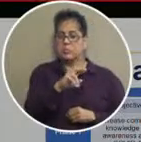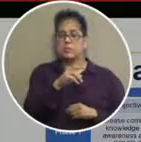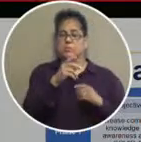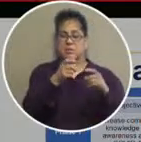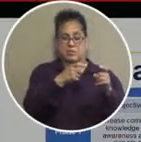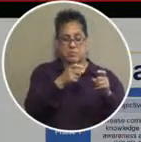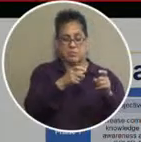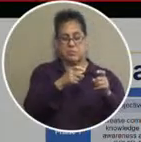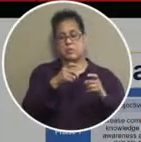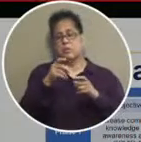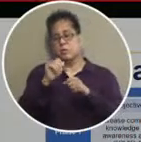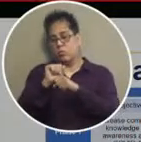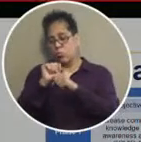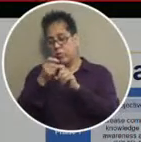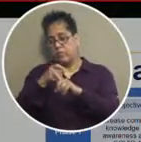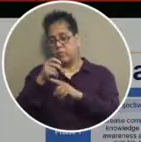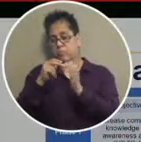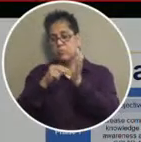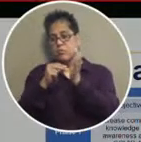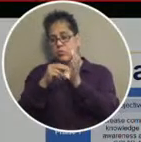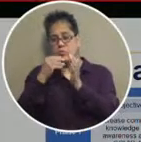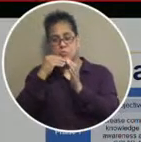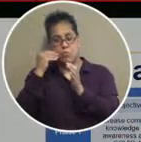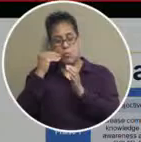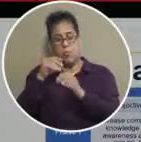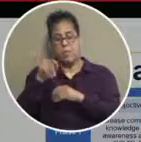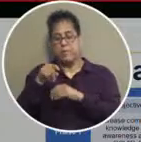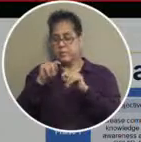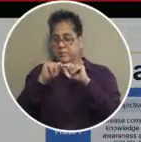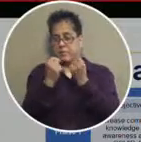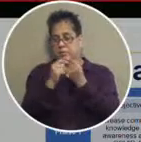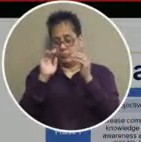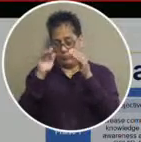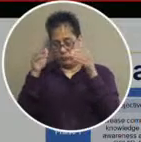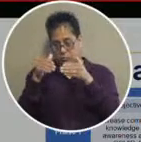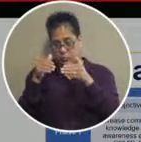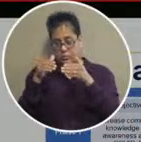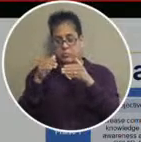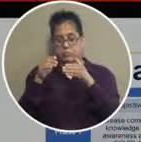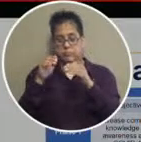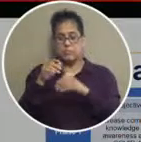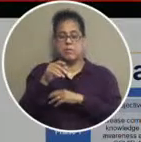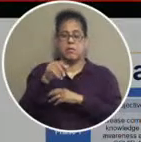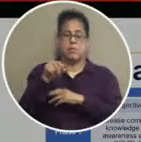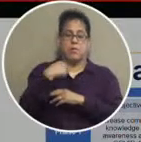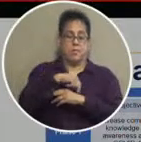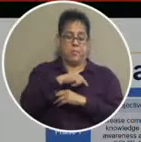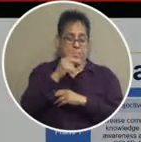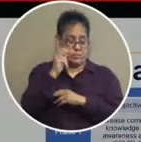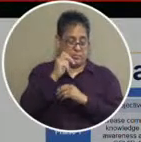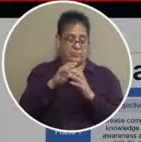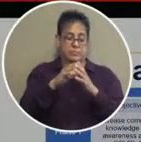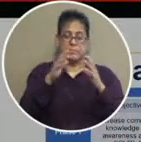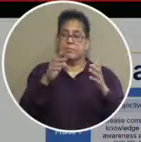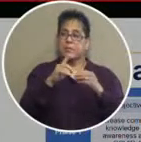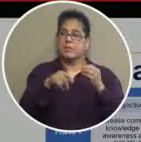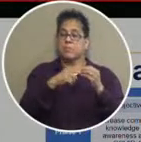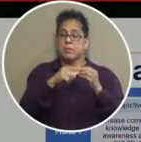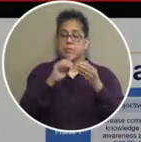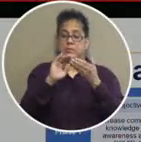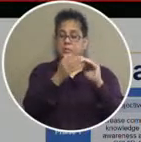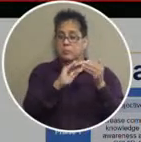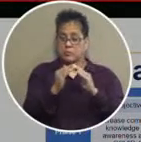homes. That was phase 2 of the work that the teams focused on. We started to hear a lot from